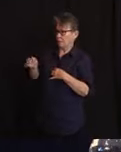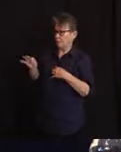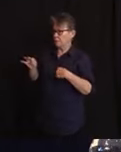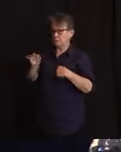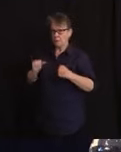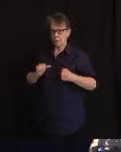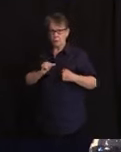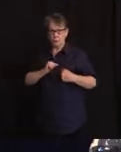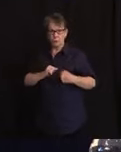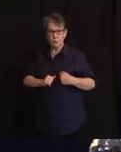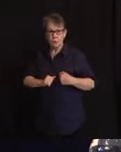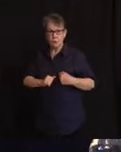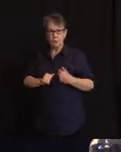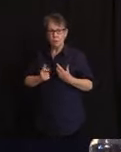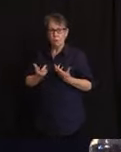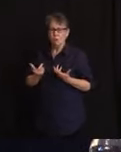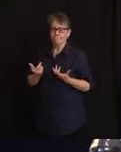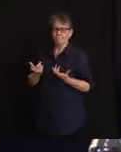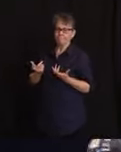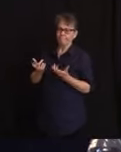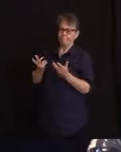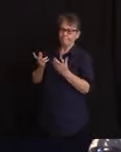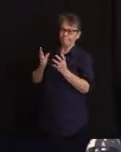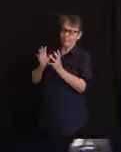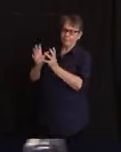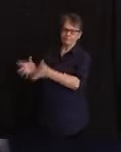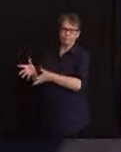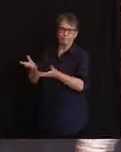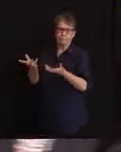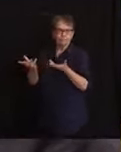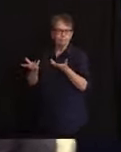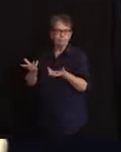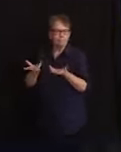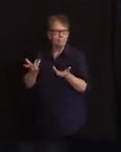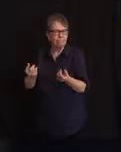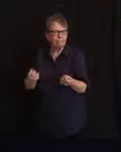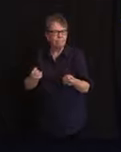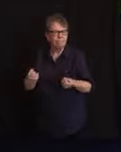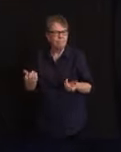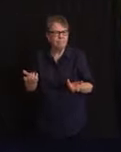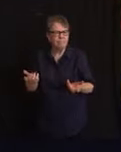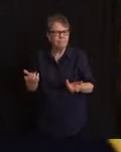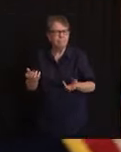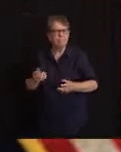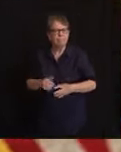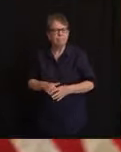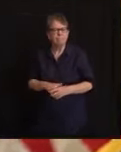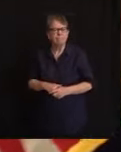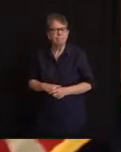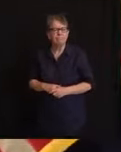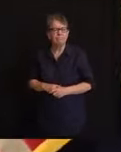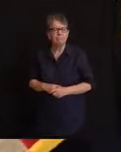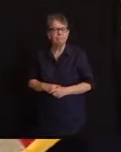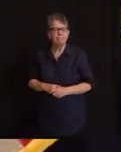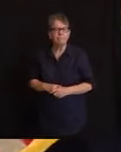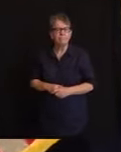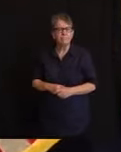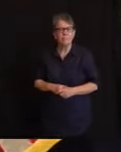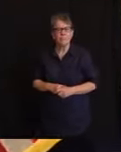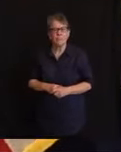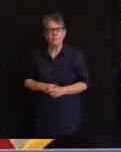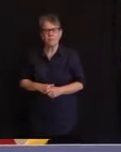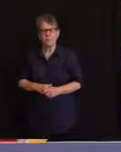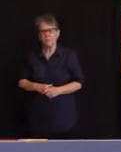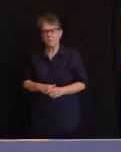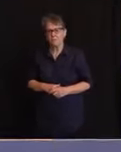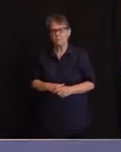older. Thank you. Matt, we're going to close this out with you, if that's okay. Give us a sec. Just before jumping on, I'm